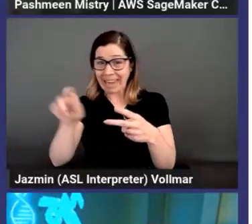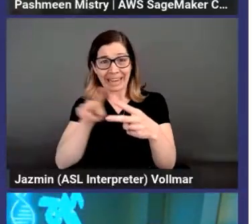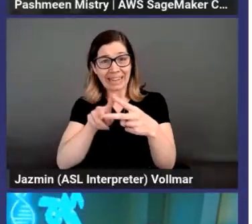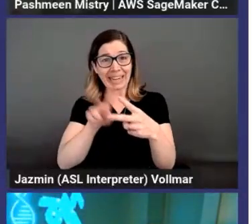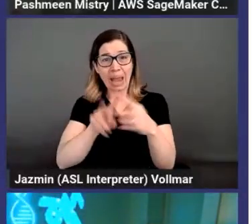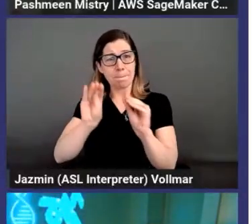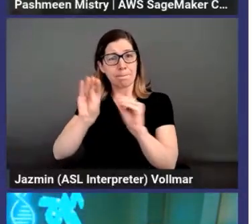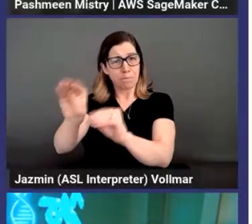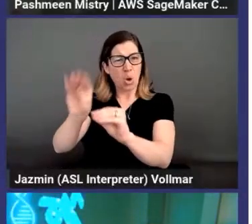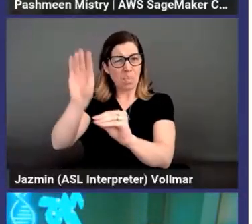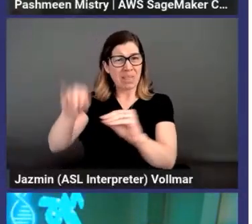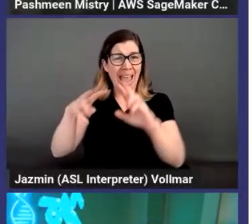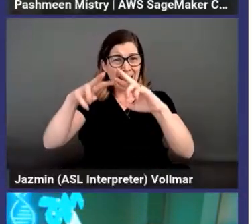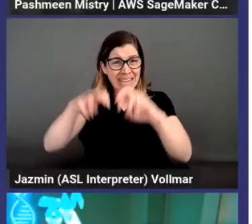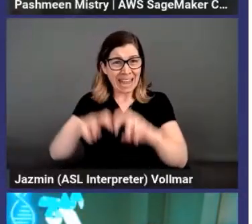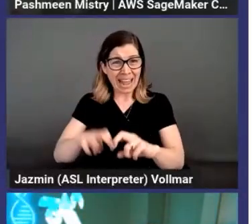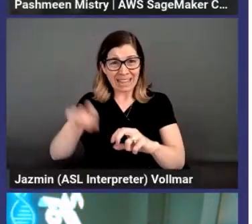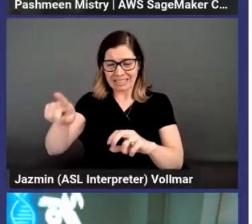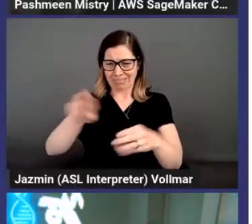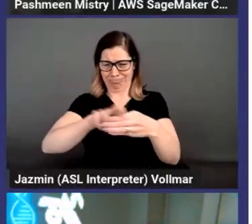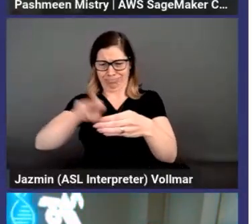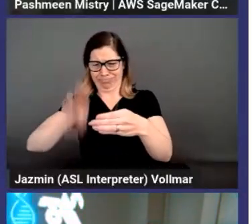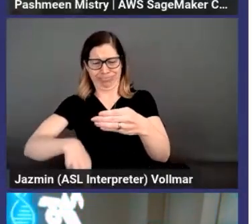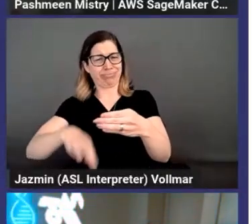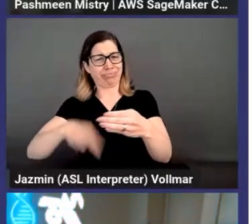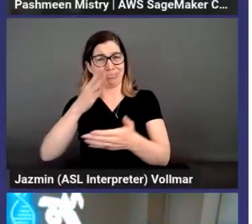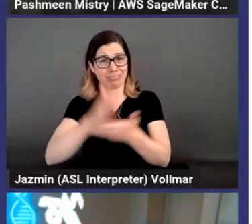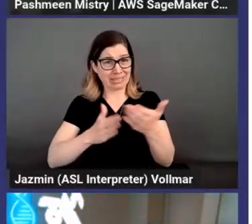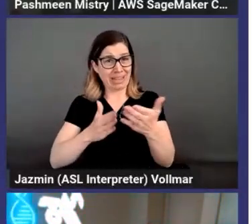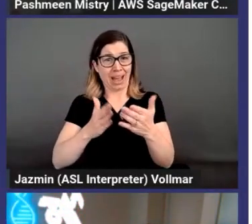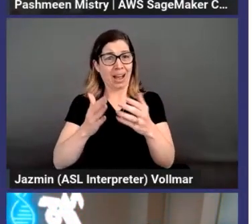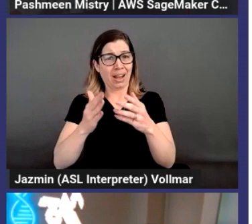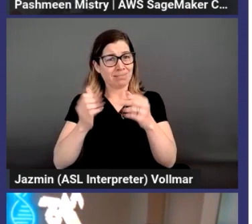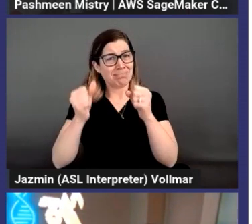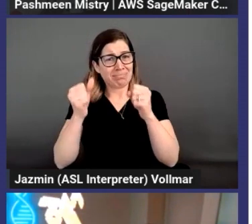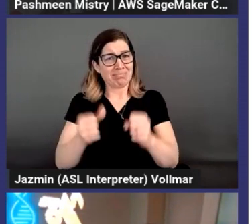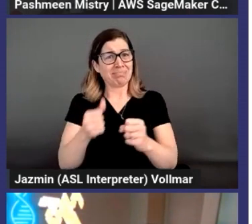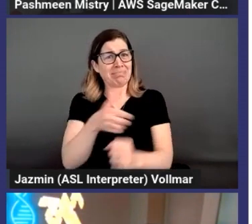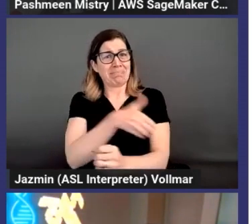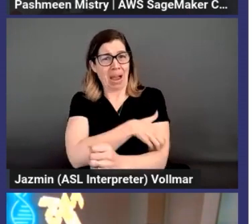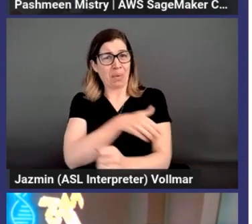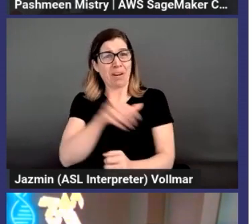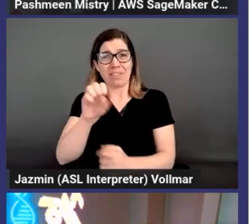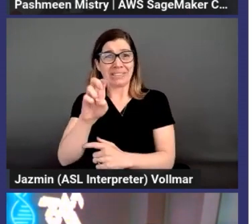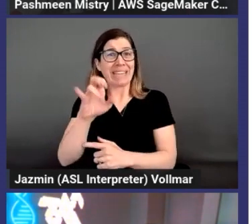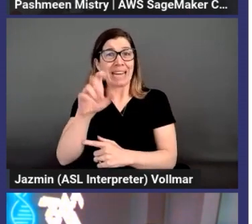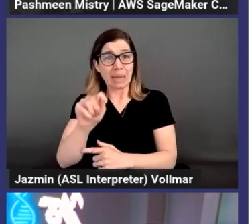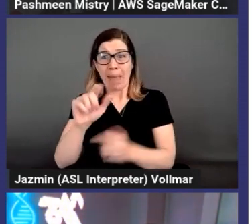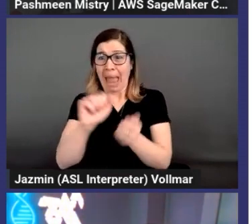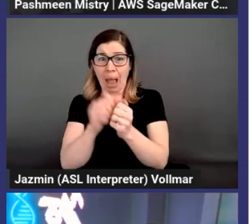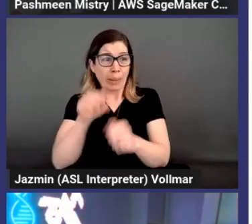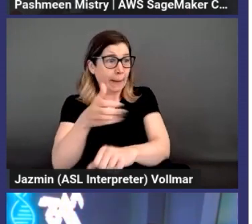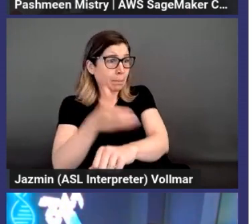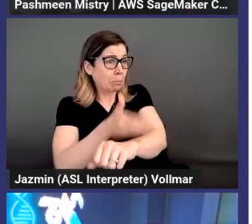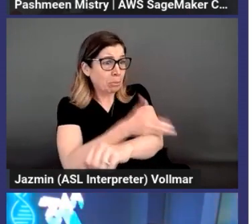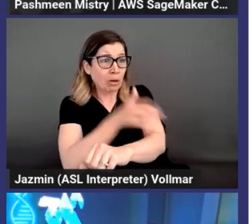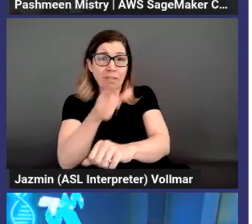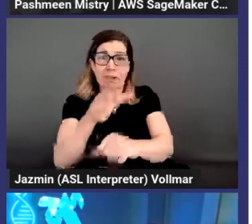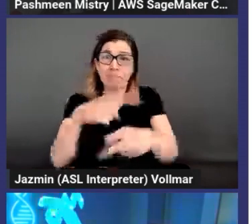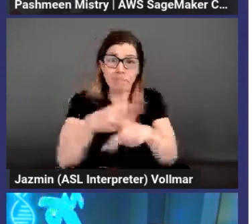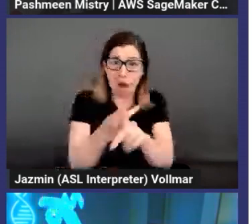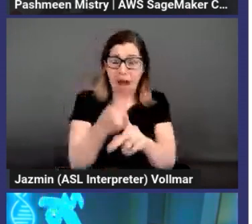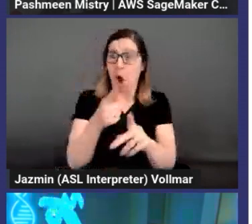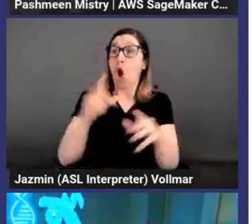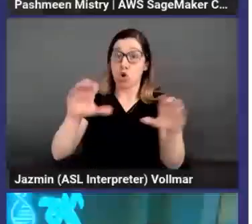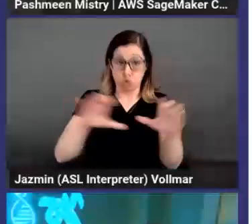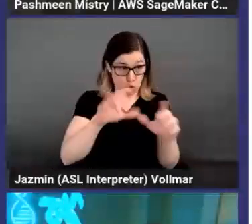analysis and really derive some powerful sentiment in terms of how we maybe can improve a product or what we're doing right and